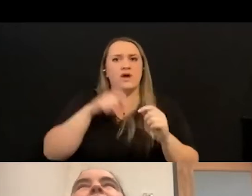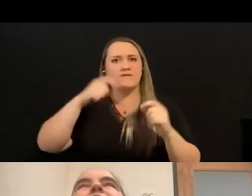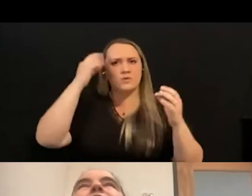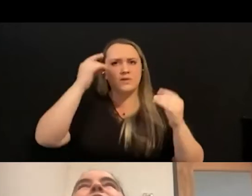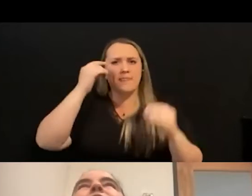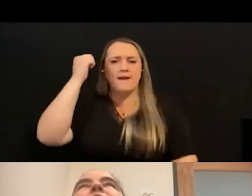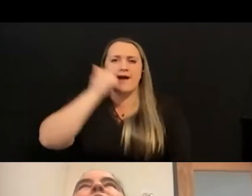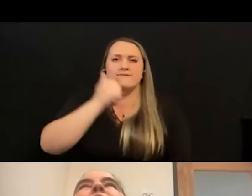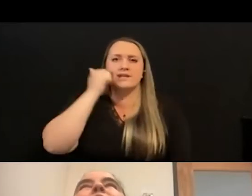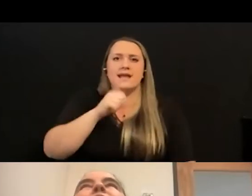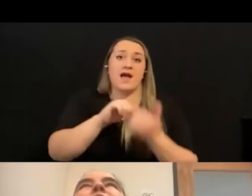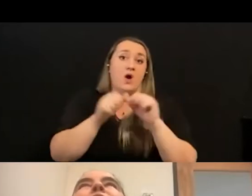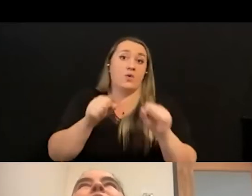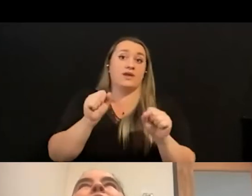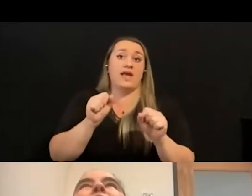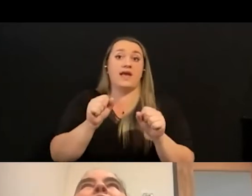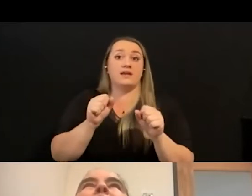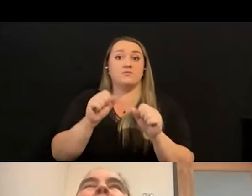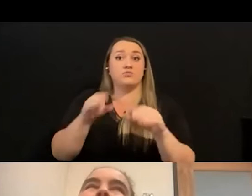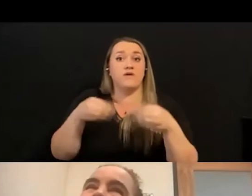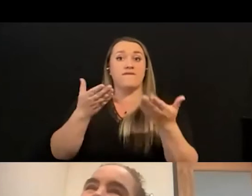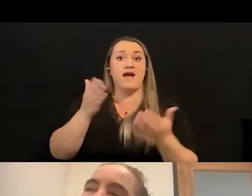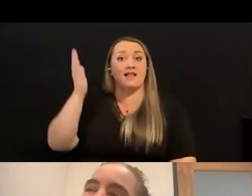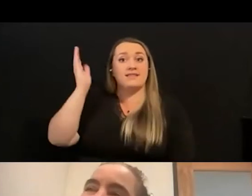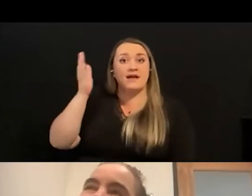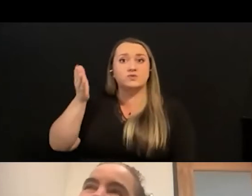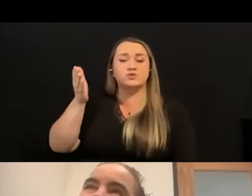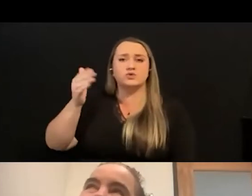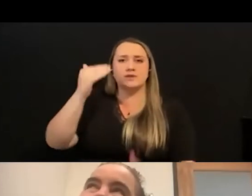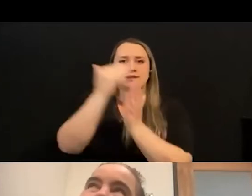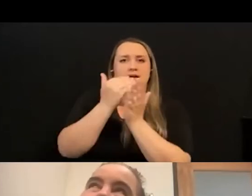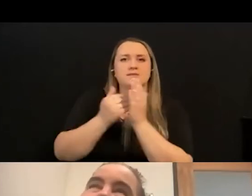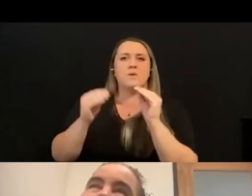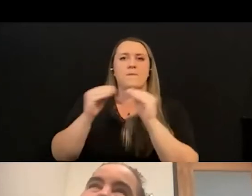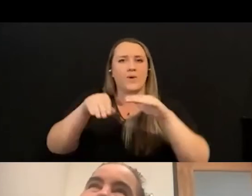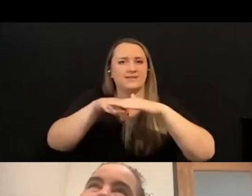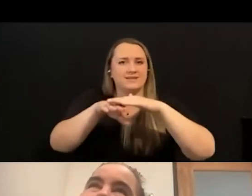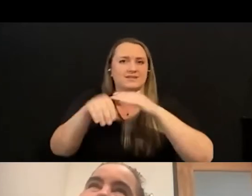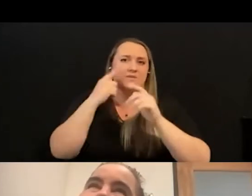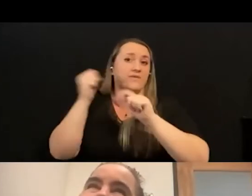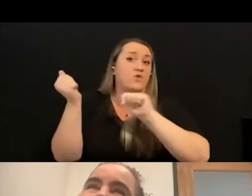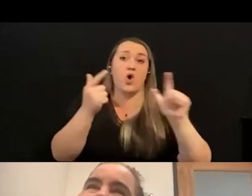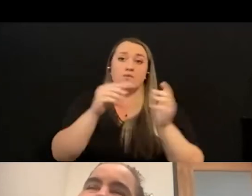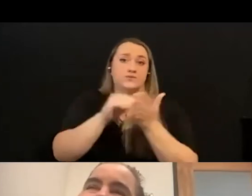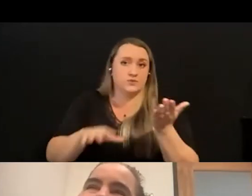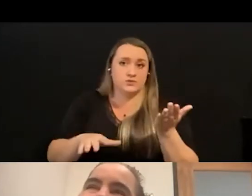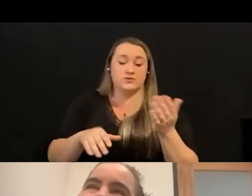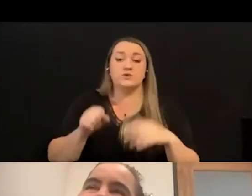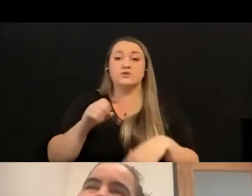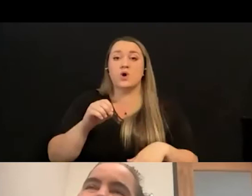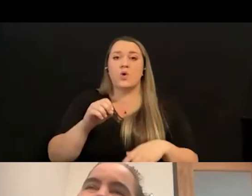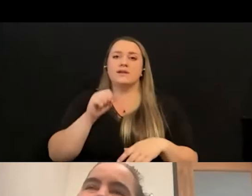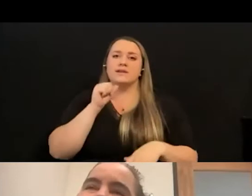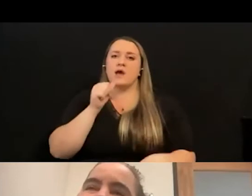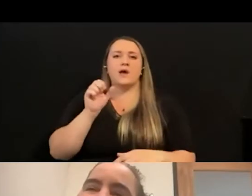we can make our lectures and our lessons accessible to all of our students. And so in an informal way,